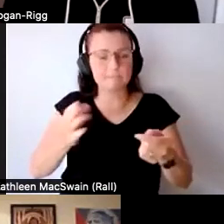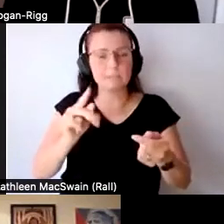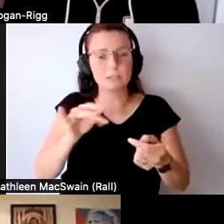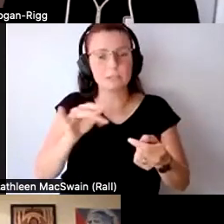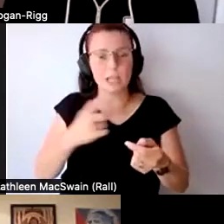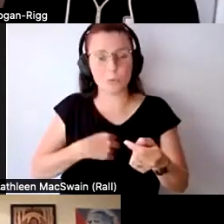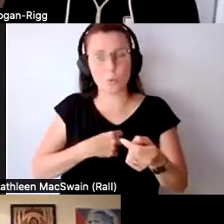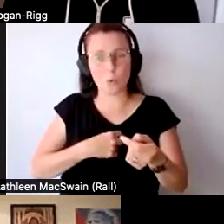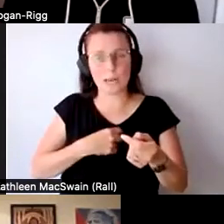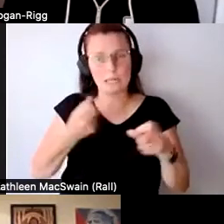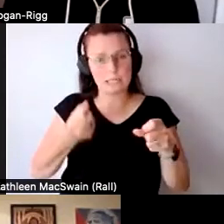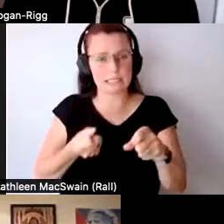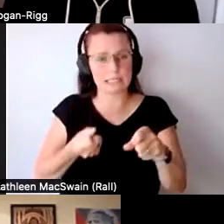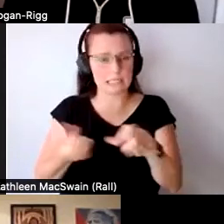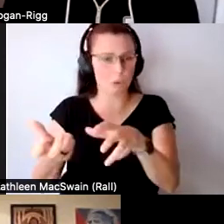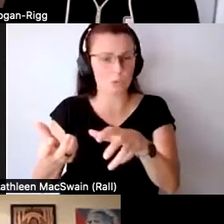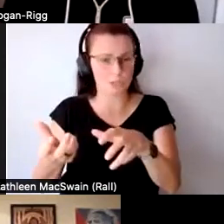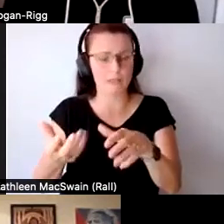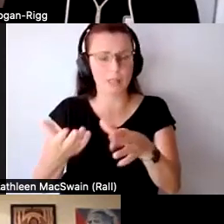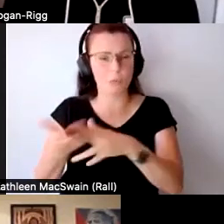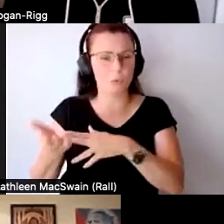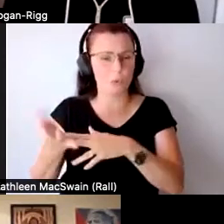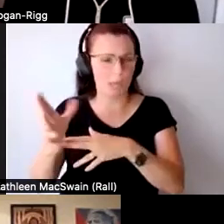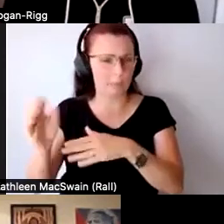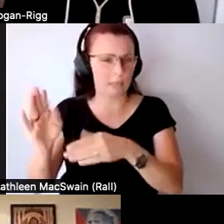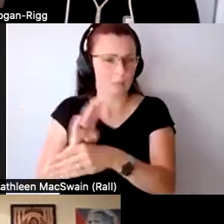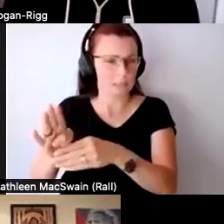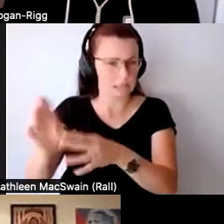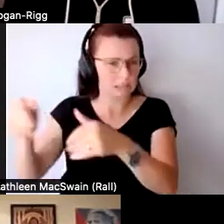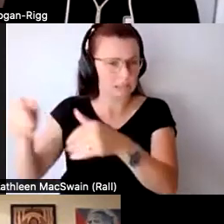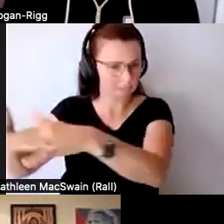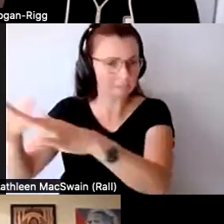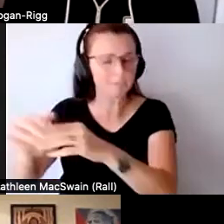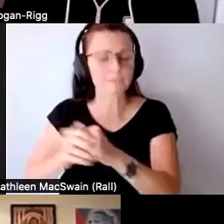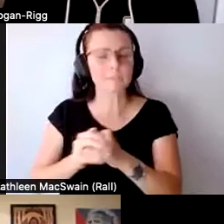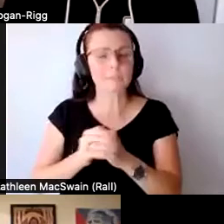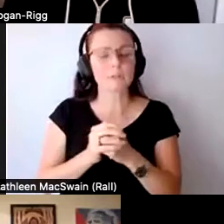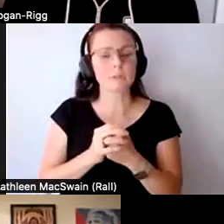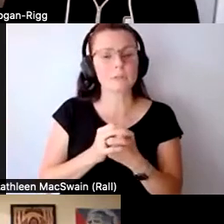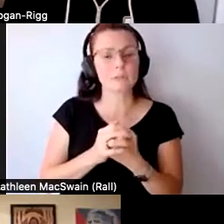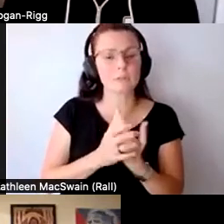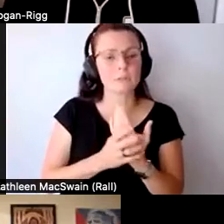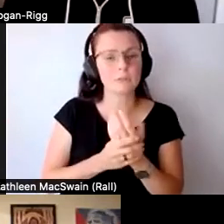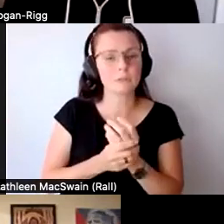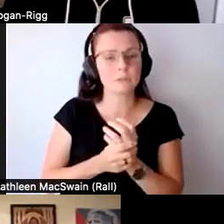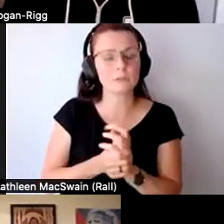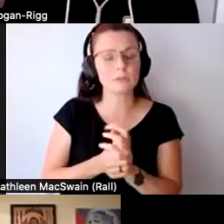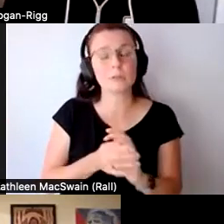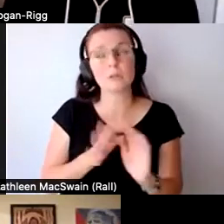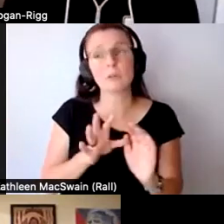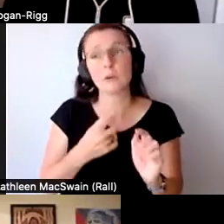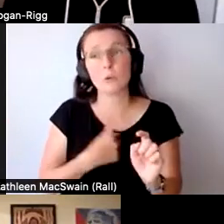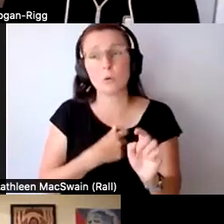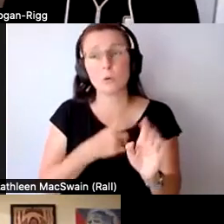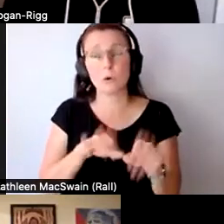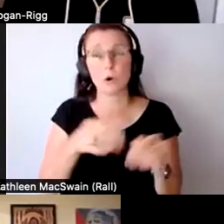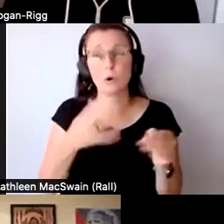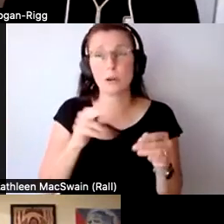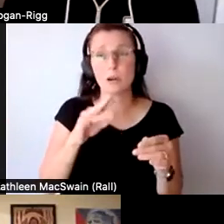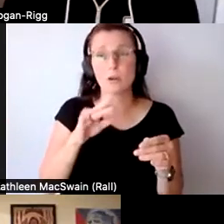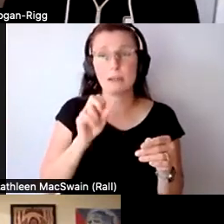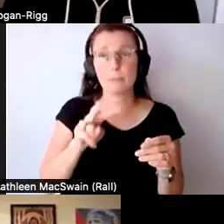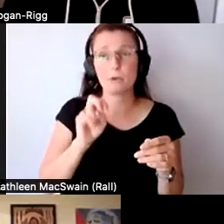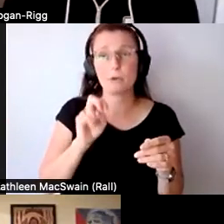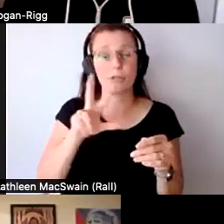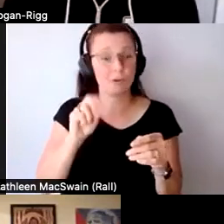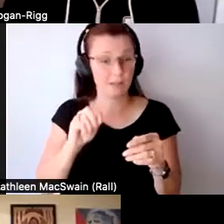outrageous. One of the things we did, and it wasn't pompous in any way, but we opened November 30th for Christmas. We took all